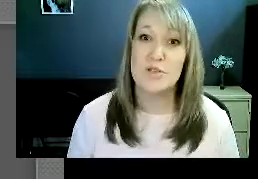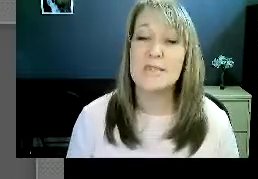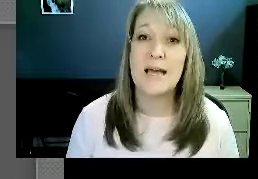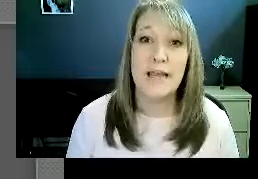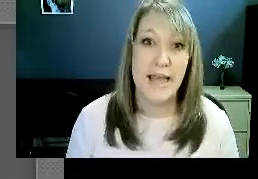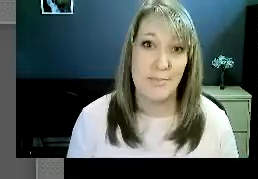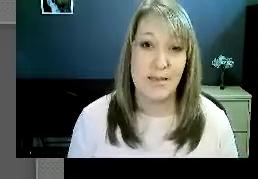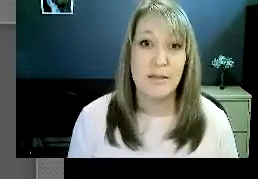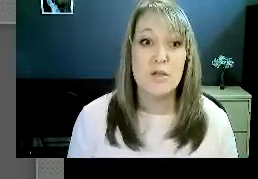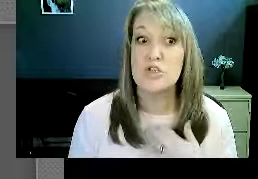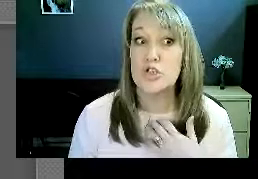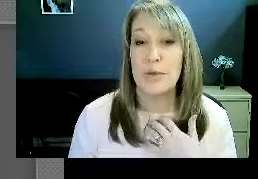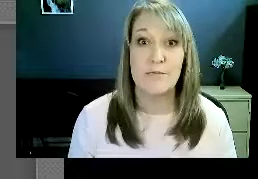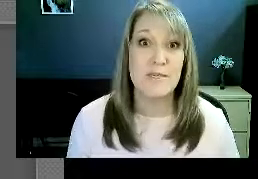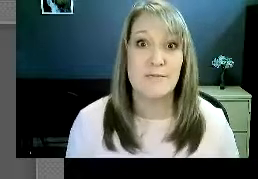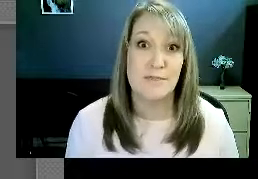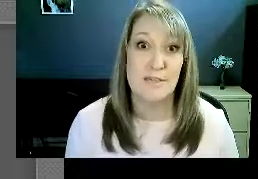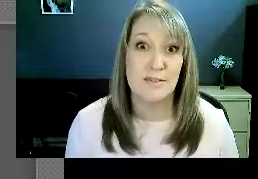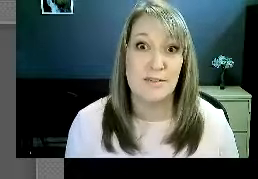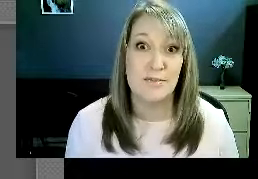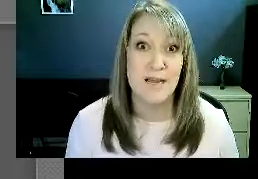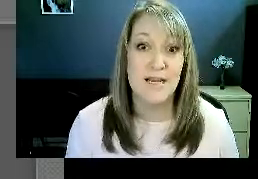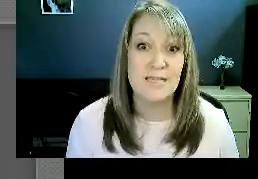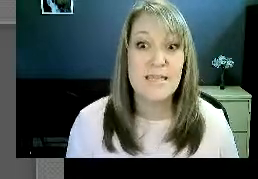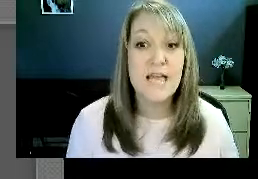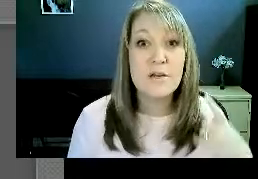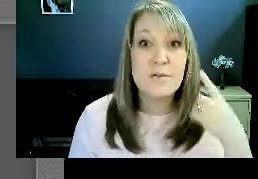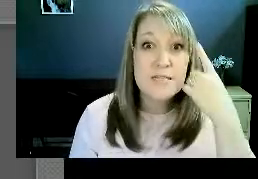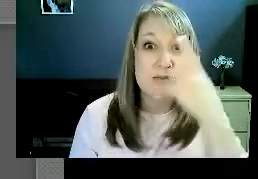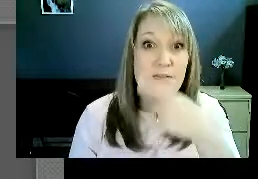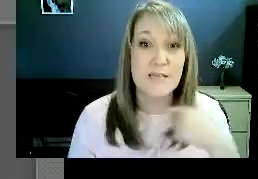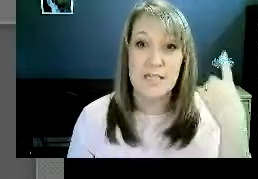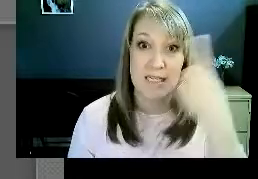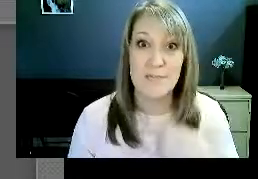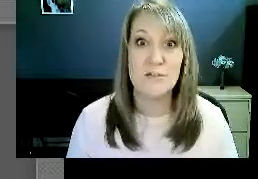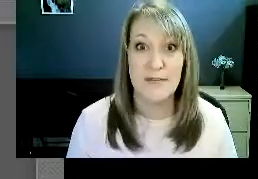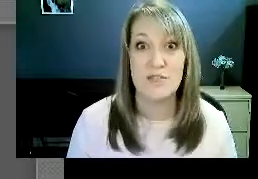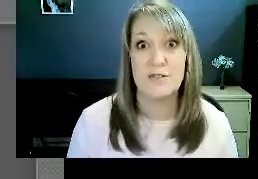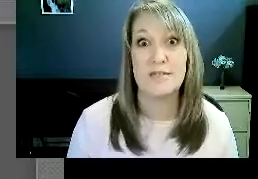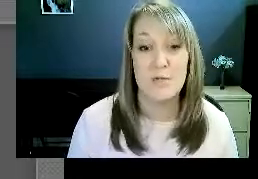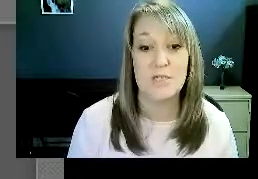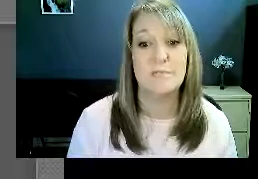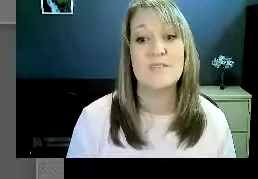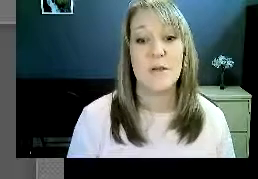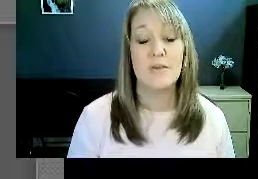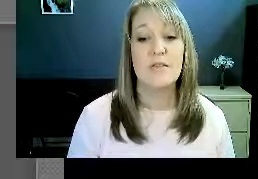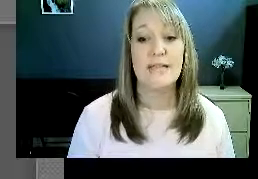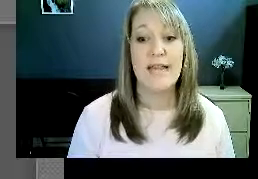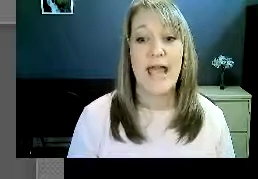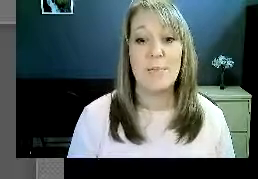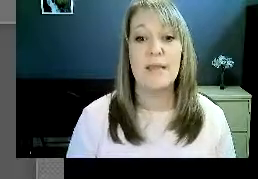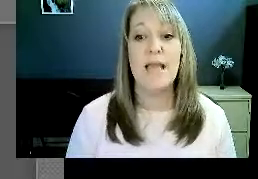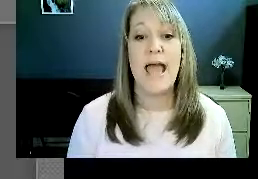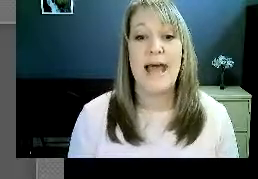same when you sign happy. You just don't have voice inflection, right? Instead, your voice inflection is your facial expression. So the